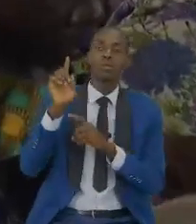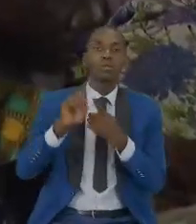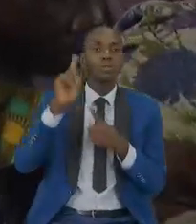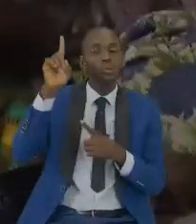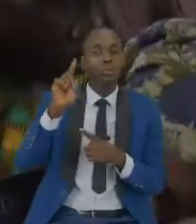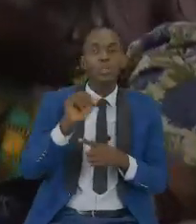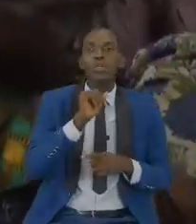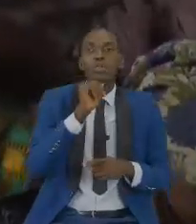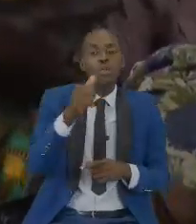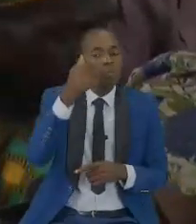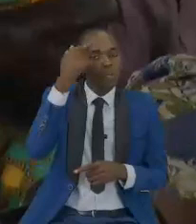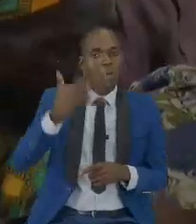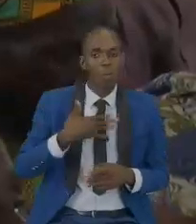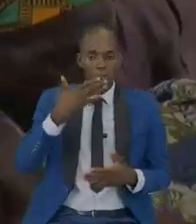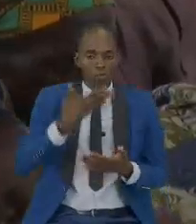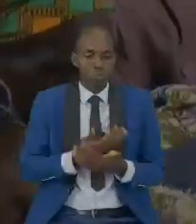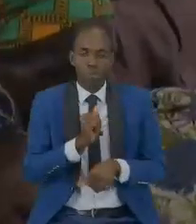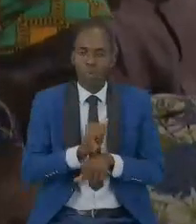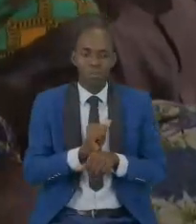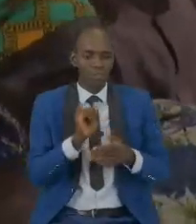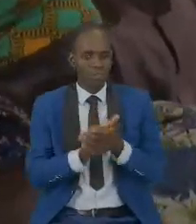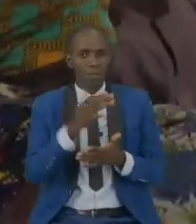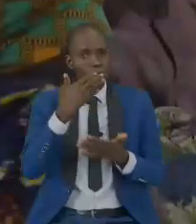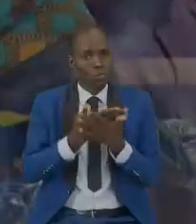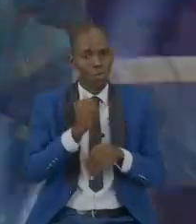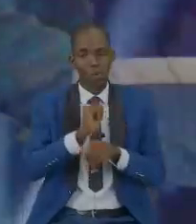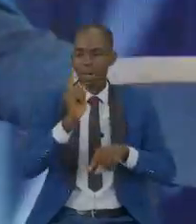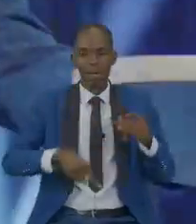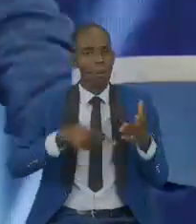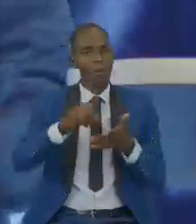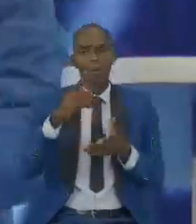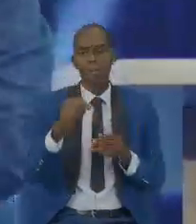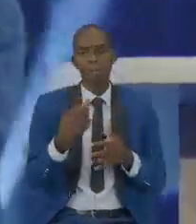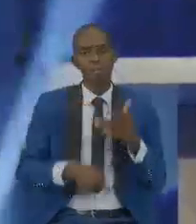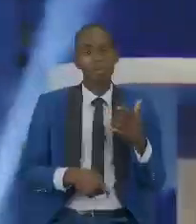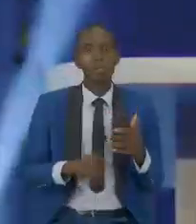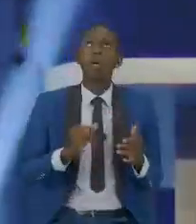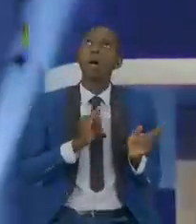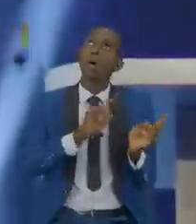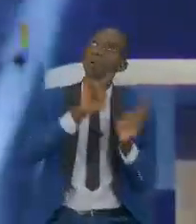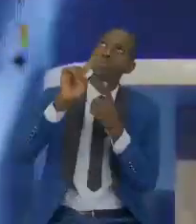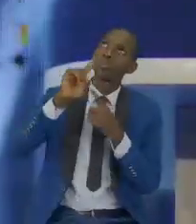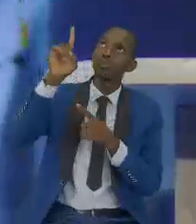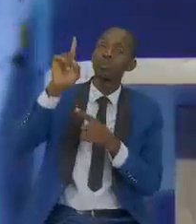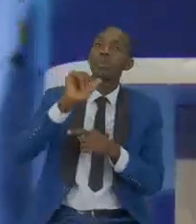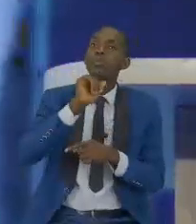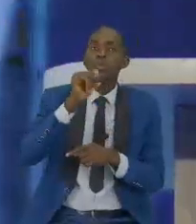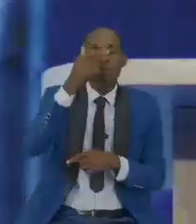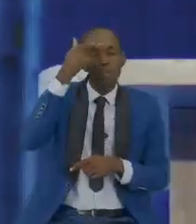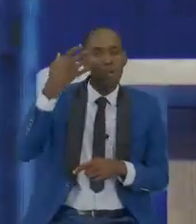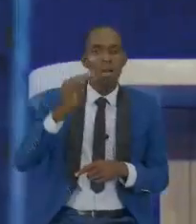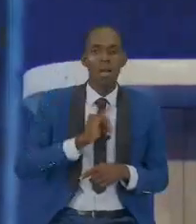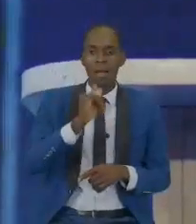my works that cannot pay the price. I come not on the basis of what I've done